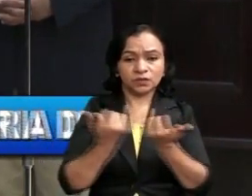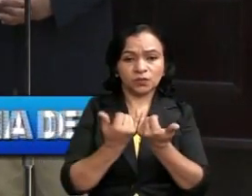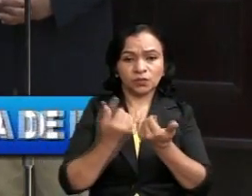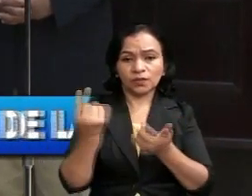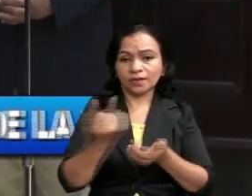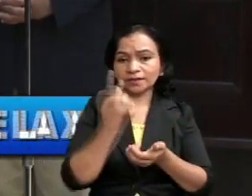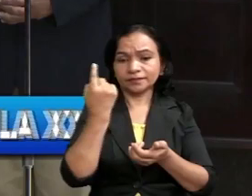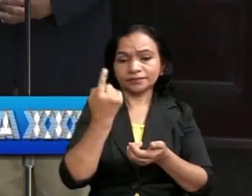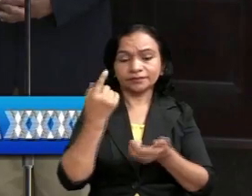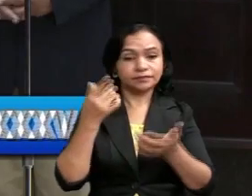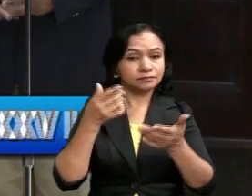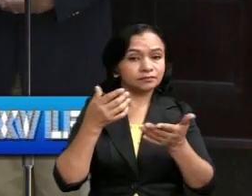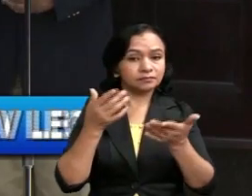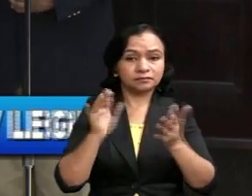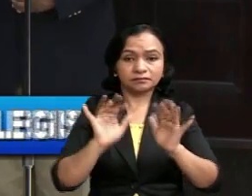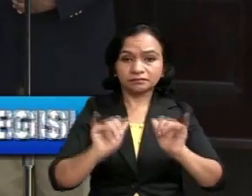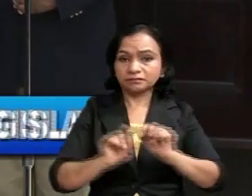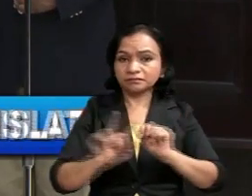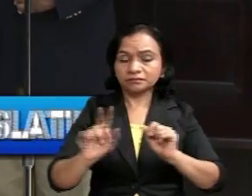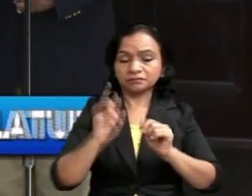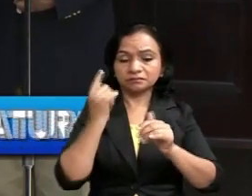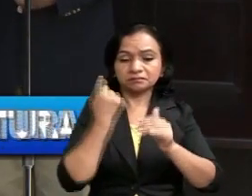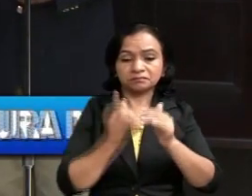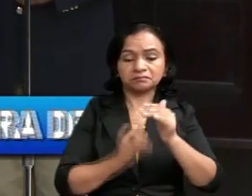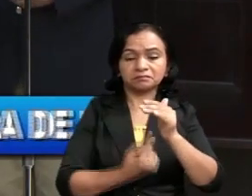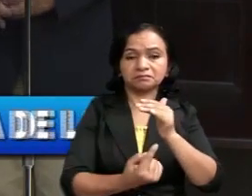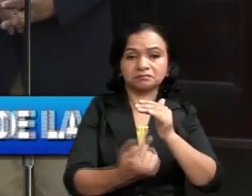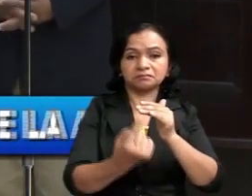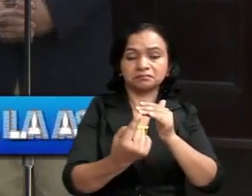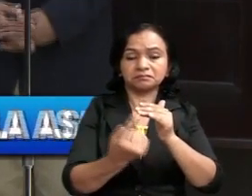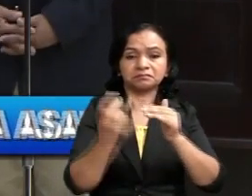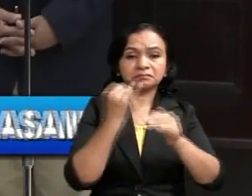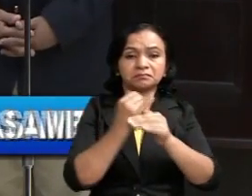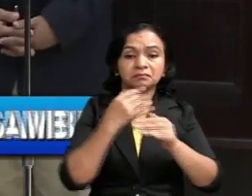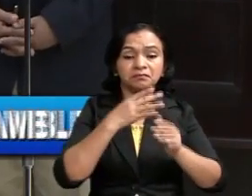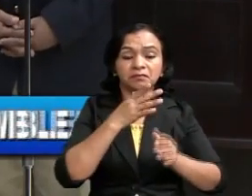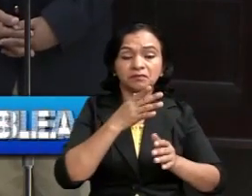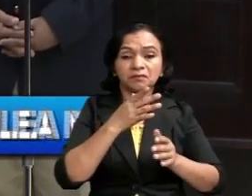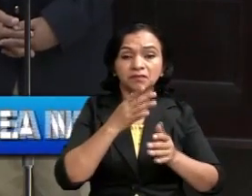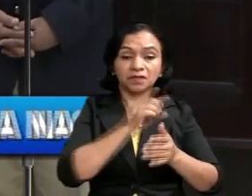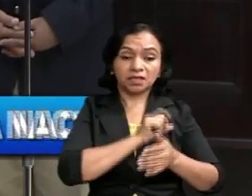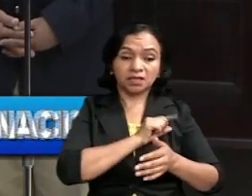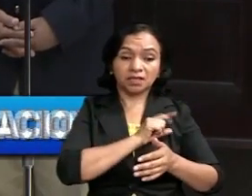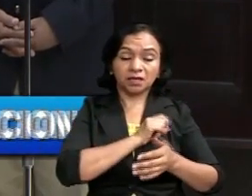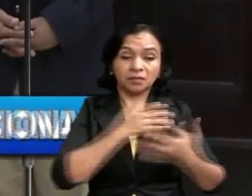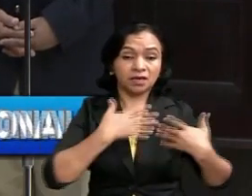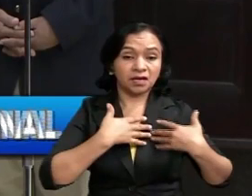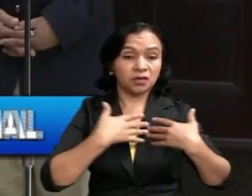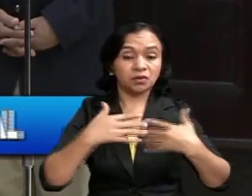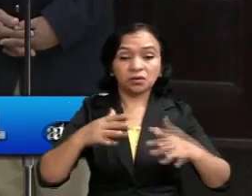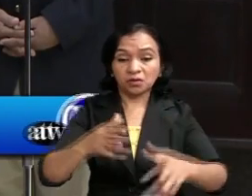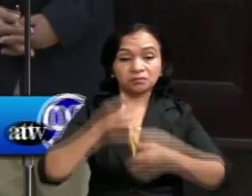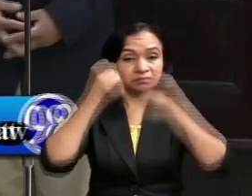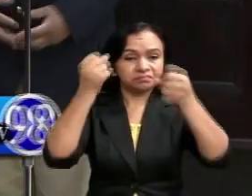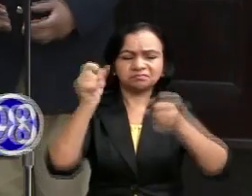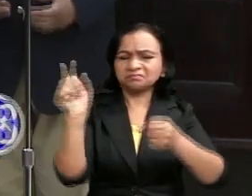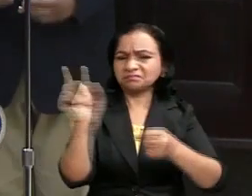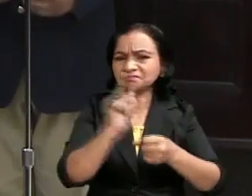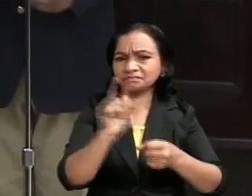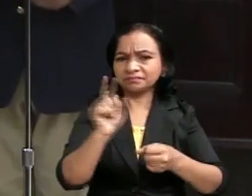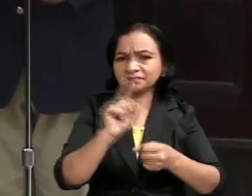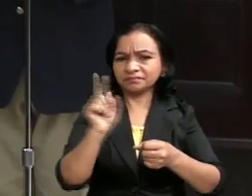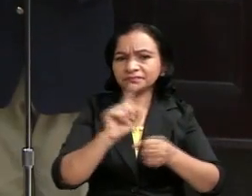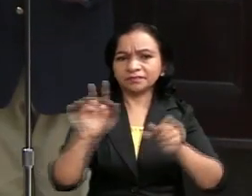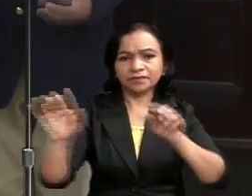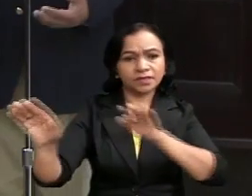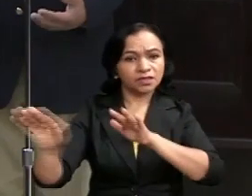not save us from our sin. Ir a una iglesia no nos salva de nuestro pecado. We can't be a good person and make heaven. No